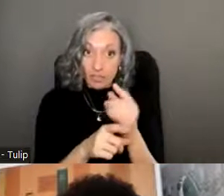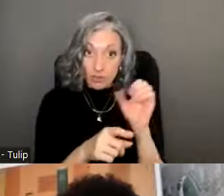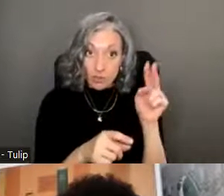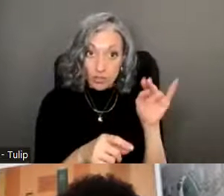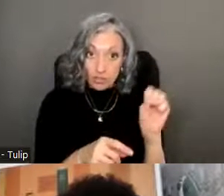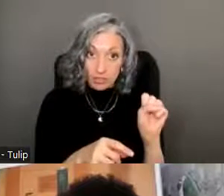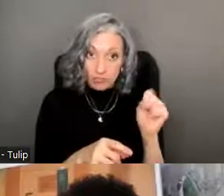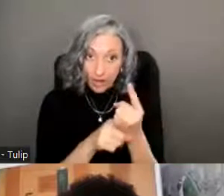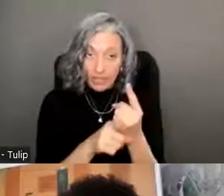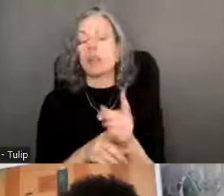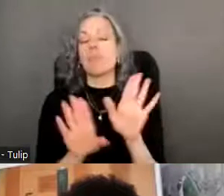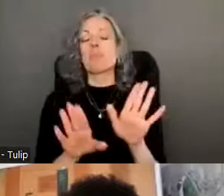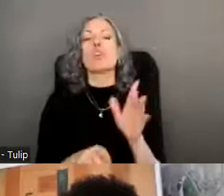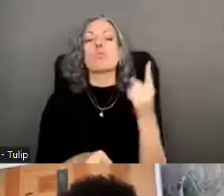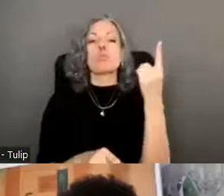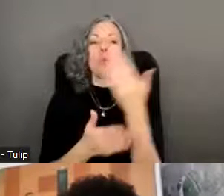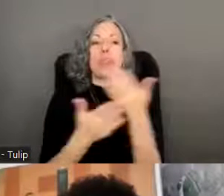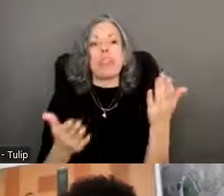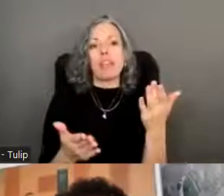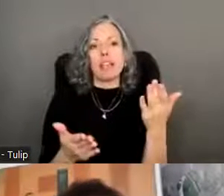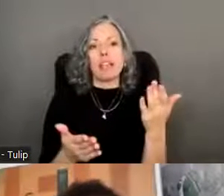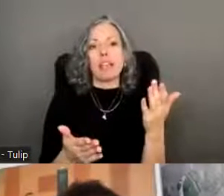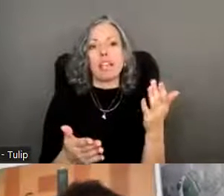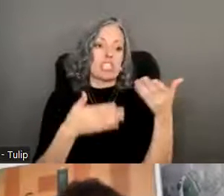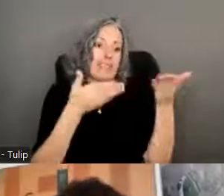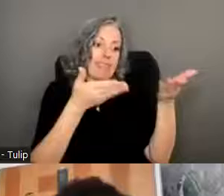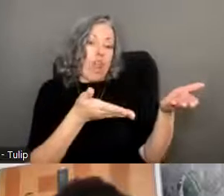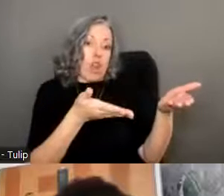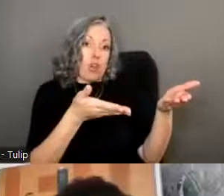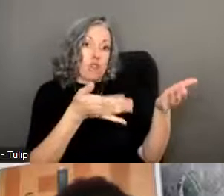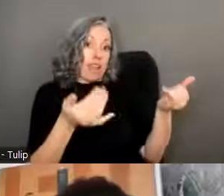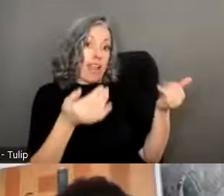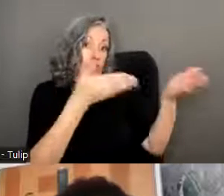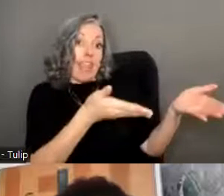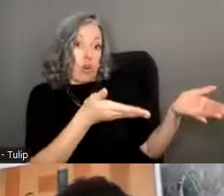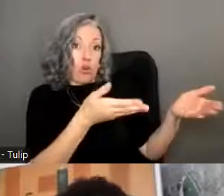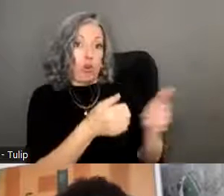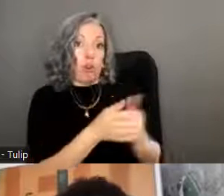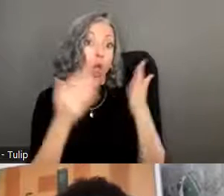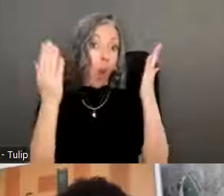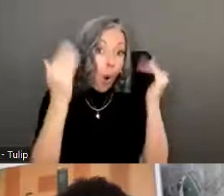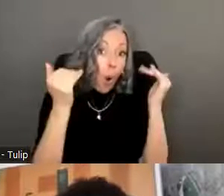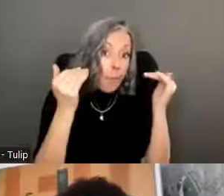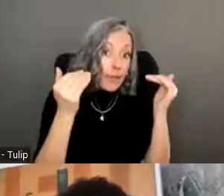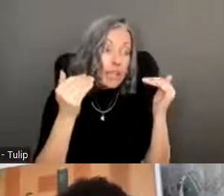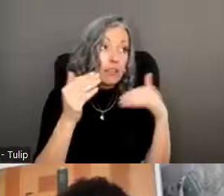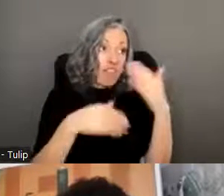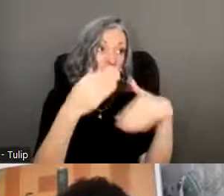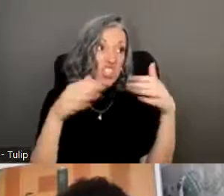So it's one of those things that it's just kind of sitting there right now, and hoping that there's some movement there.